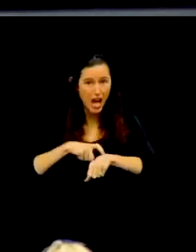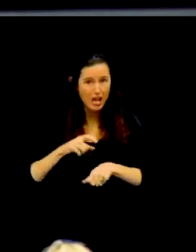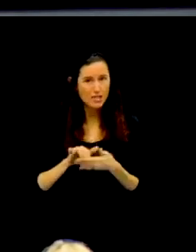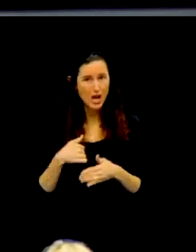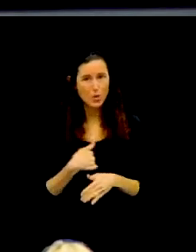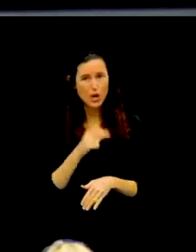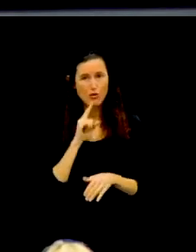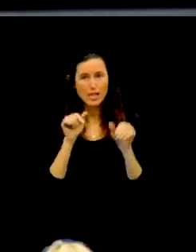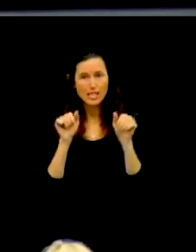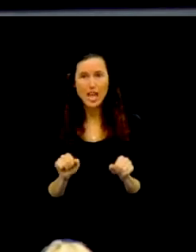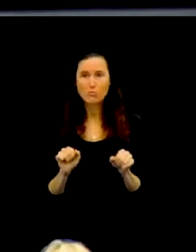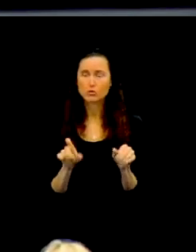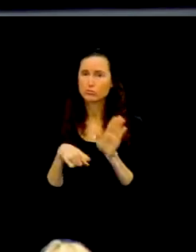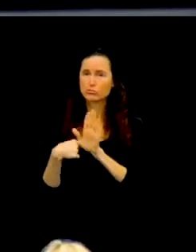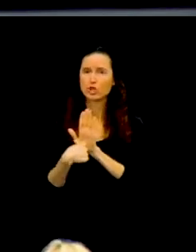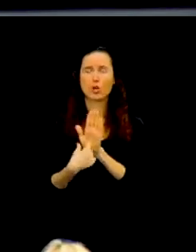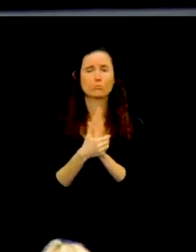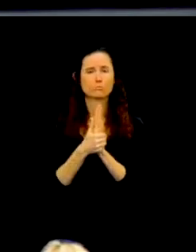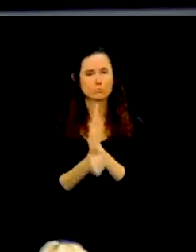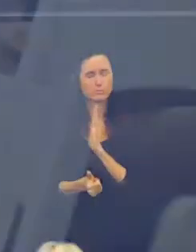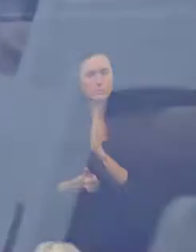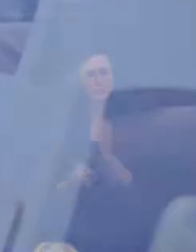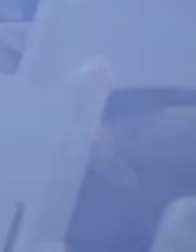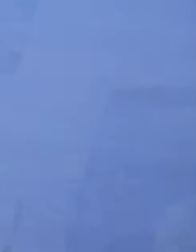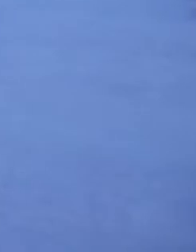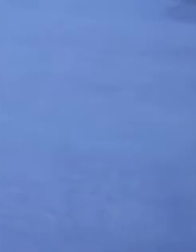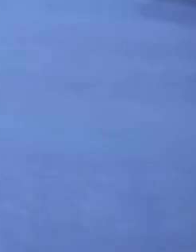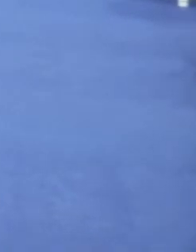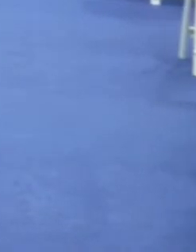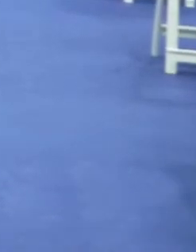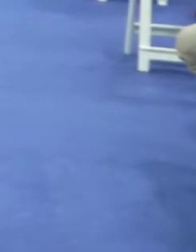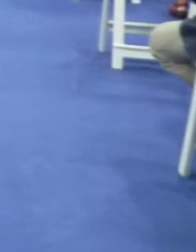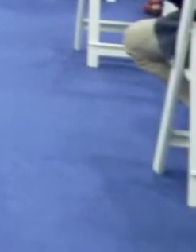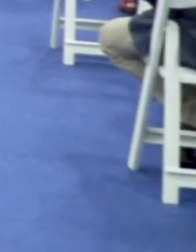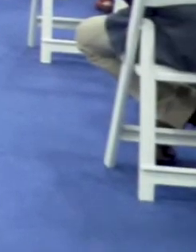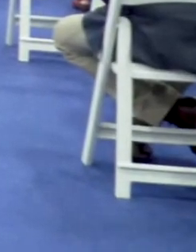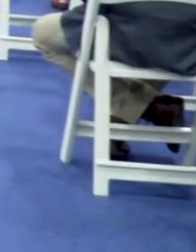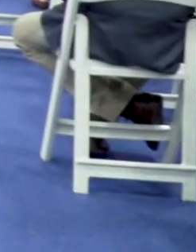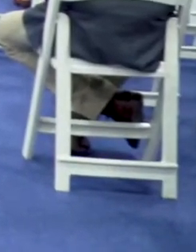really able to shine. And I think this institution has done just that.